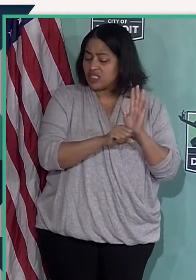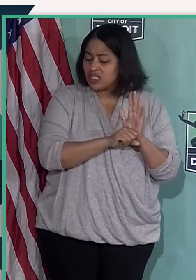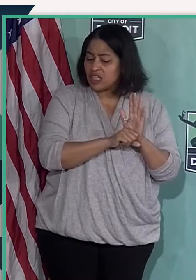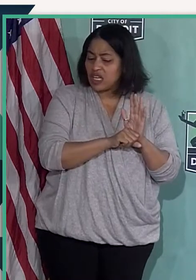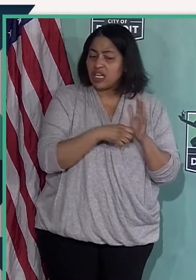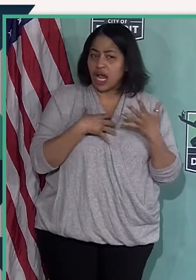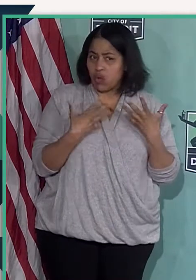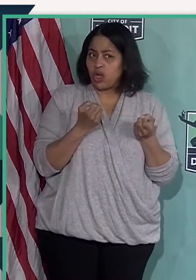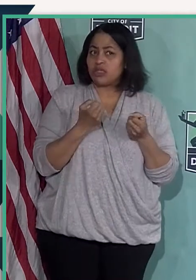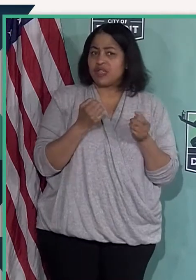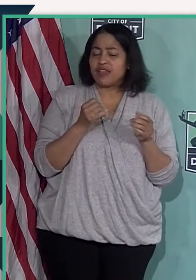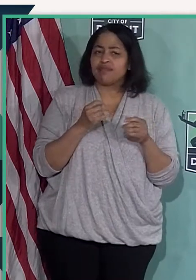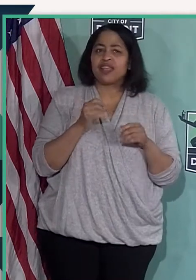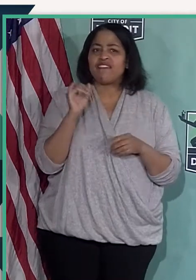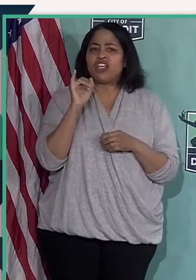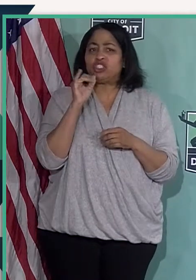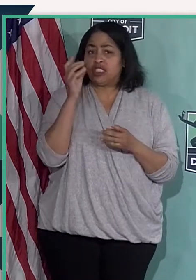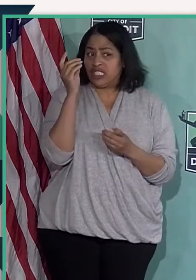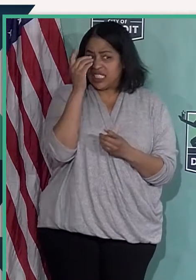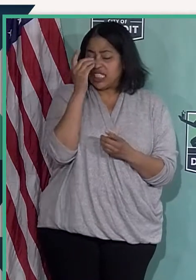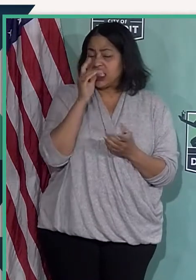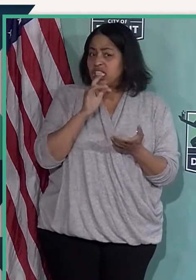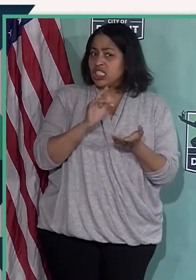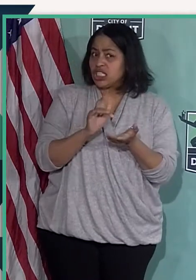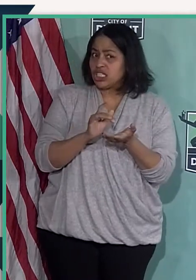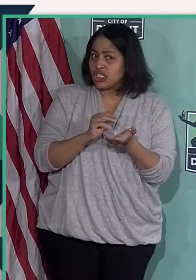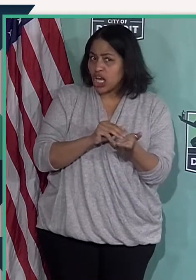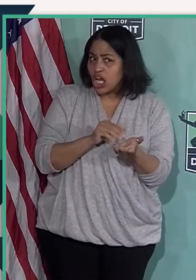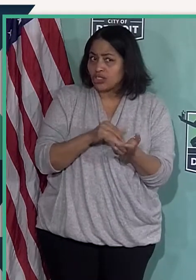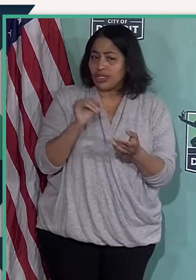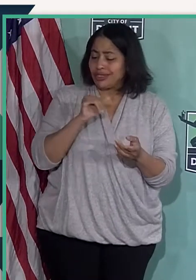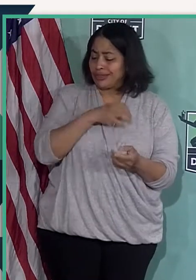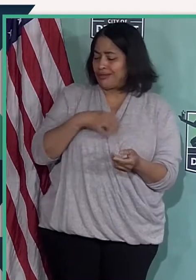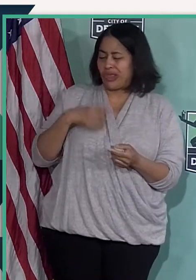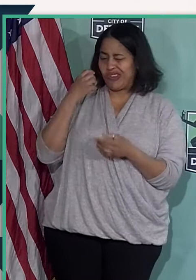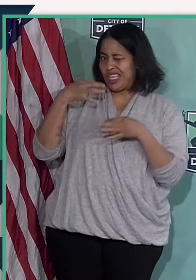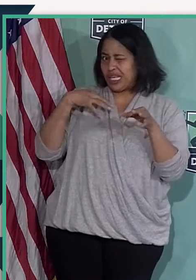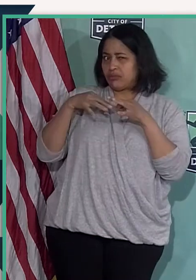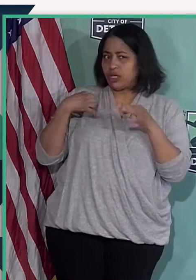doctor. As Mayor just explained,